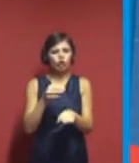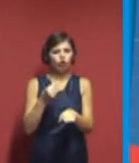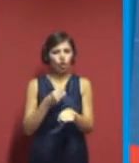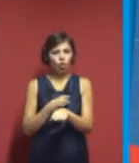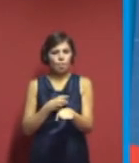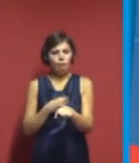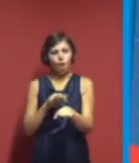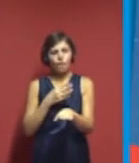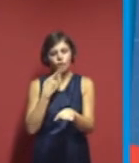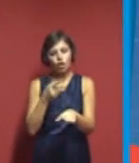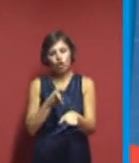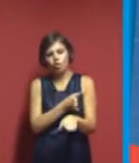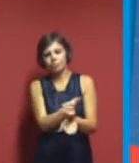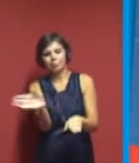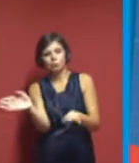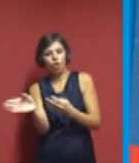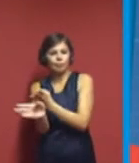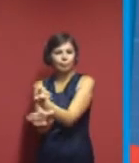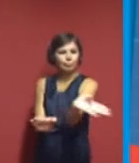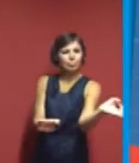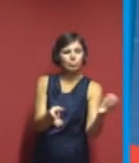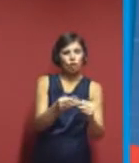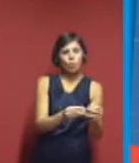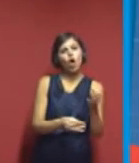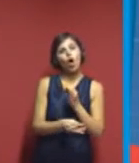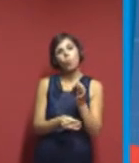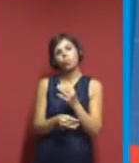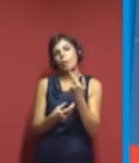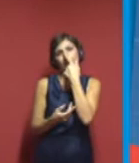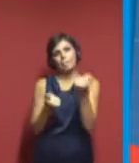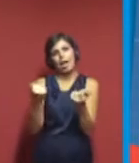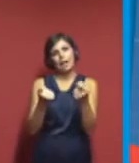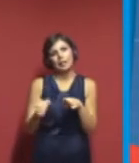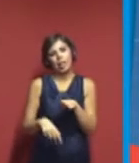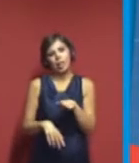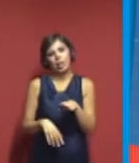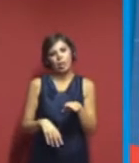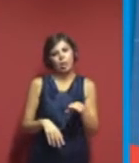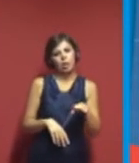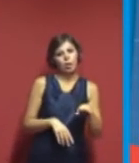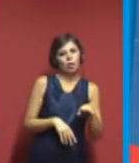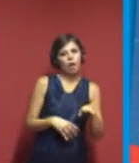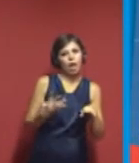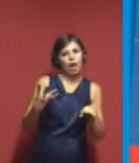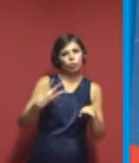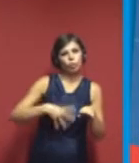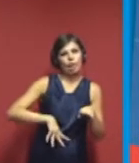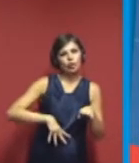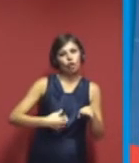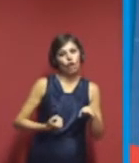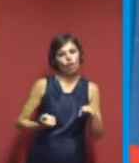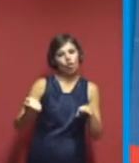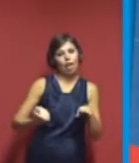the car is approaching to the left lane, then automatically change the steering wheel in the opposite direction in order to maintain in the center of the